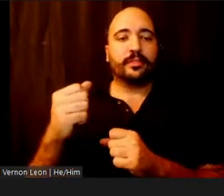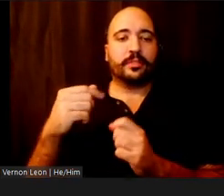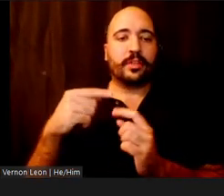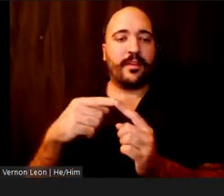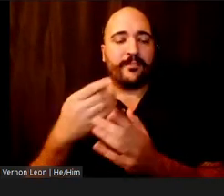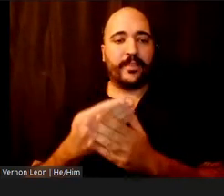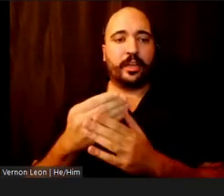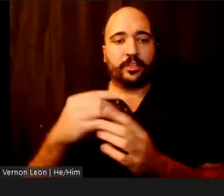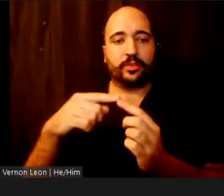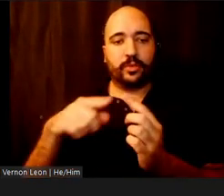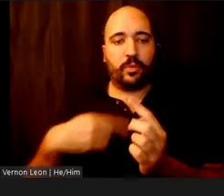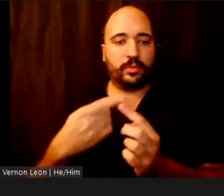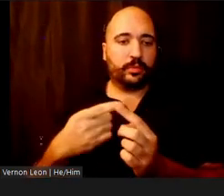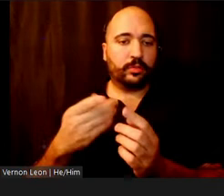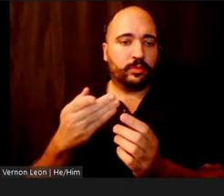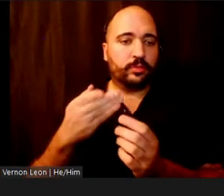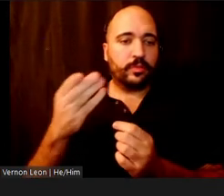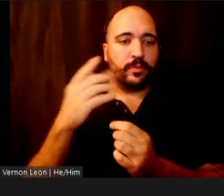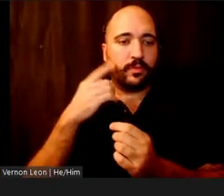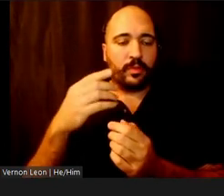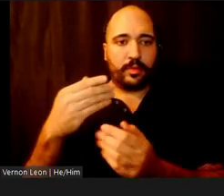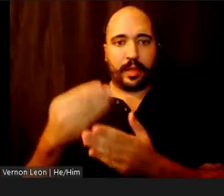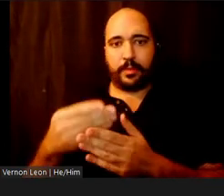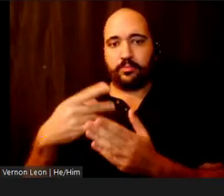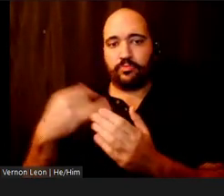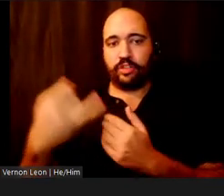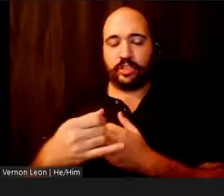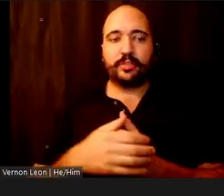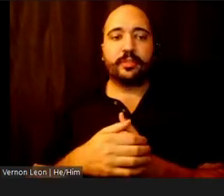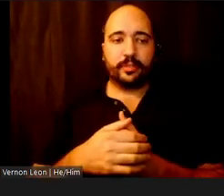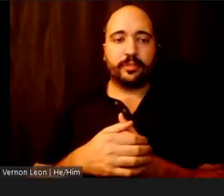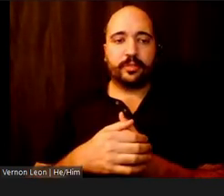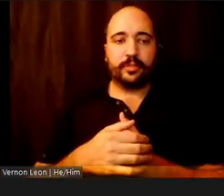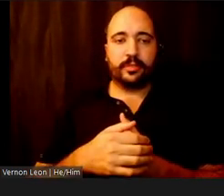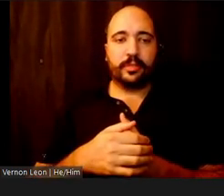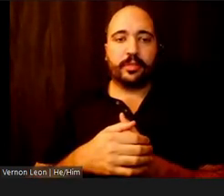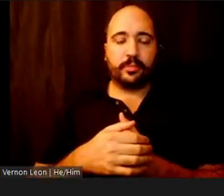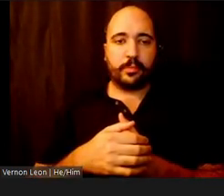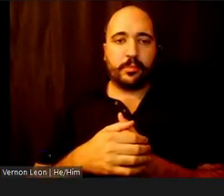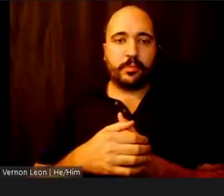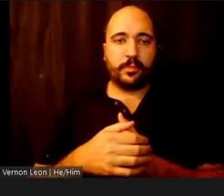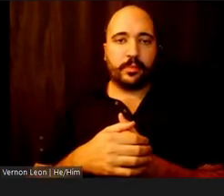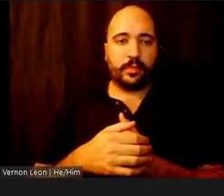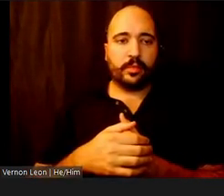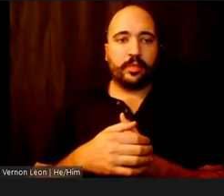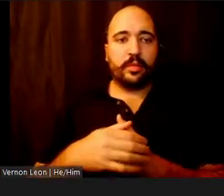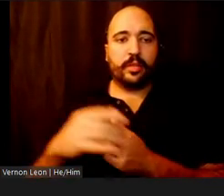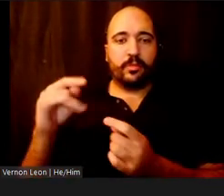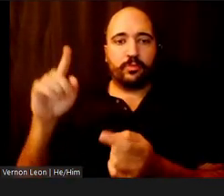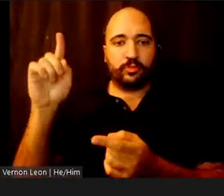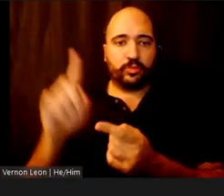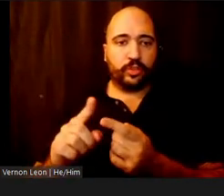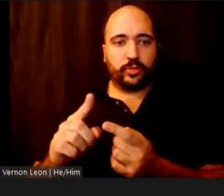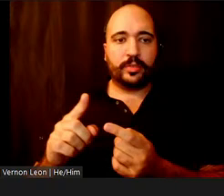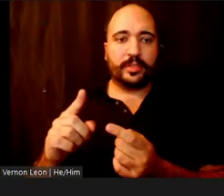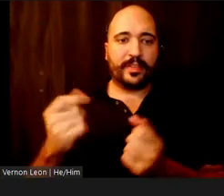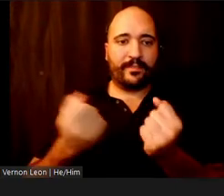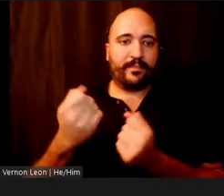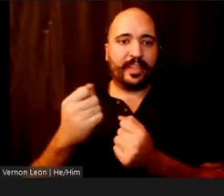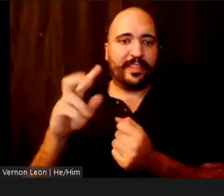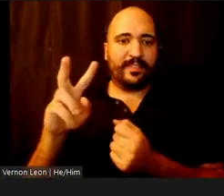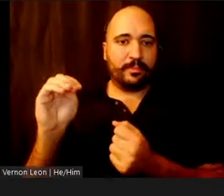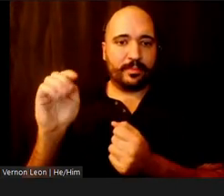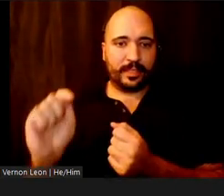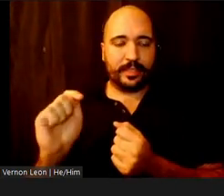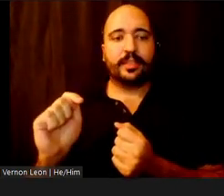MTA's capital projects. The following objectives further refine the project purpose. It would reduce daily vehicle miles traveled, or